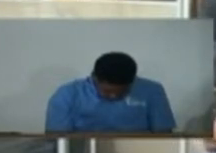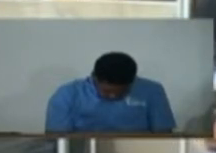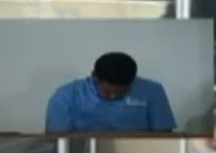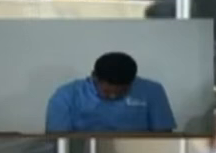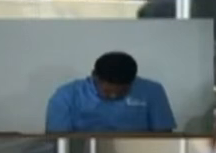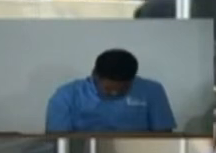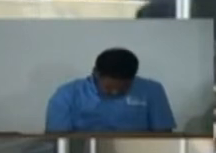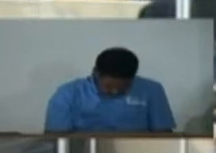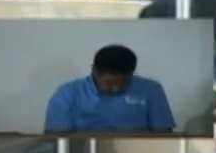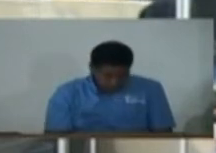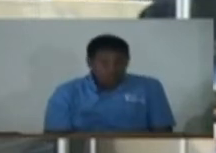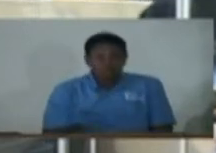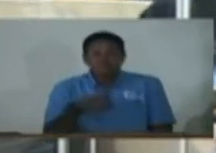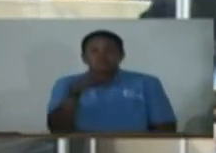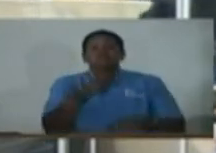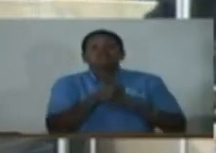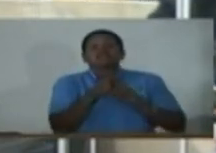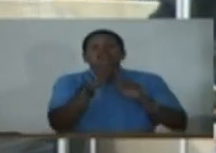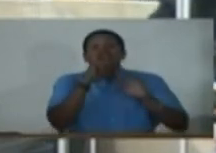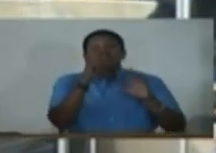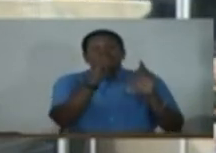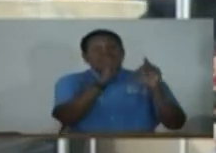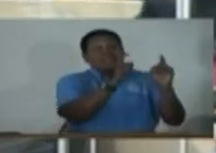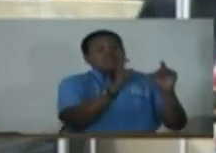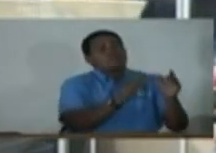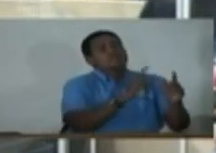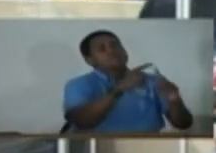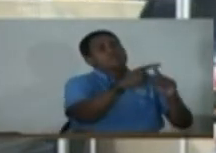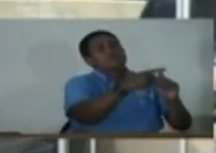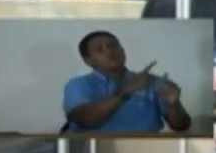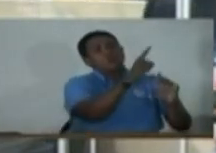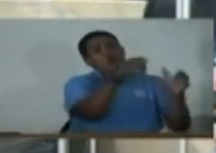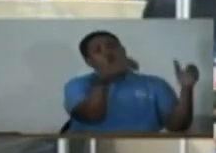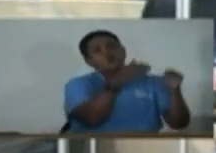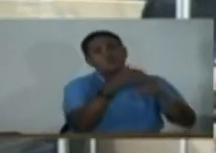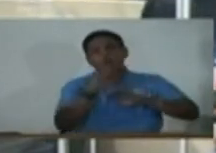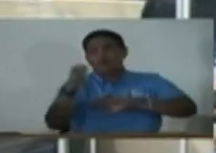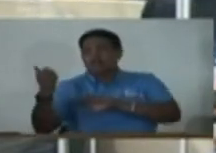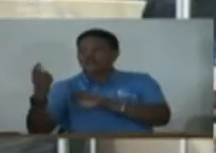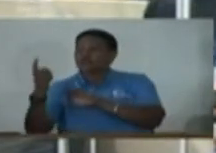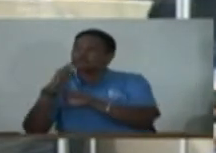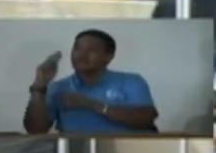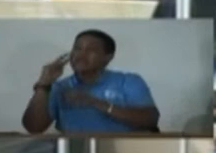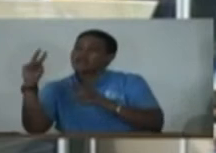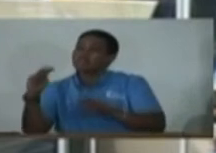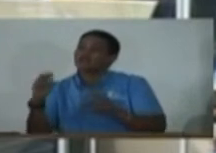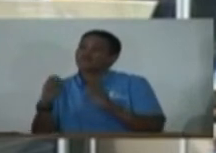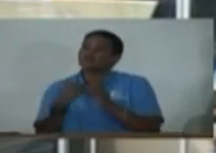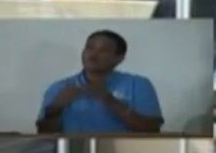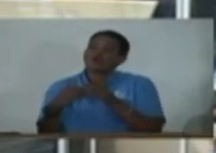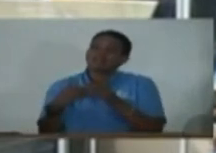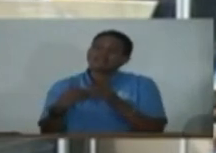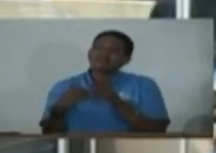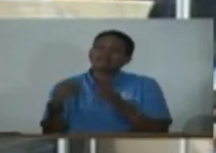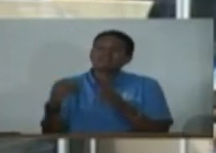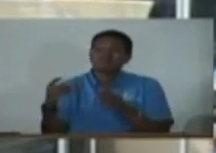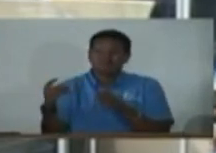or to be enforced more leniently for one group over